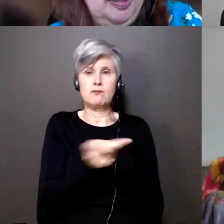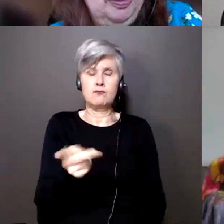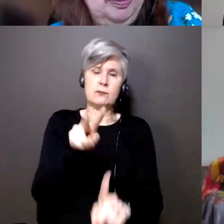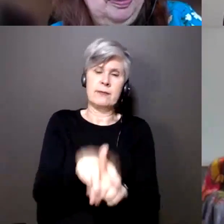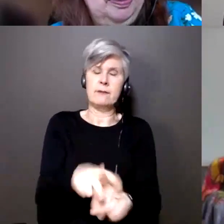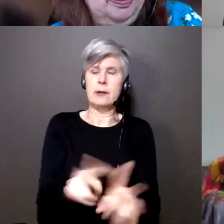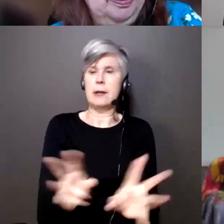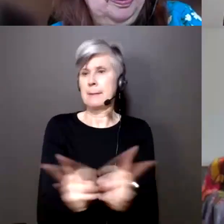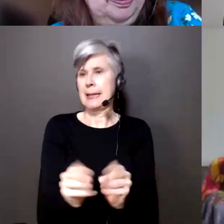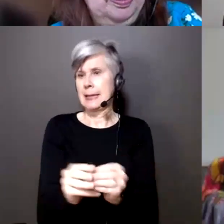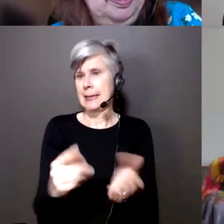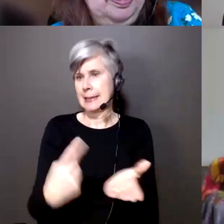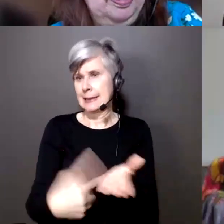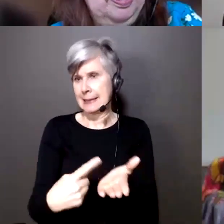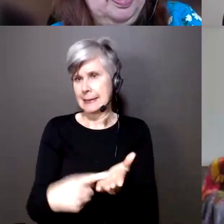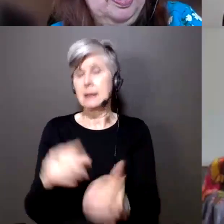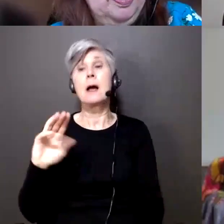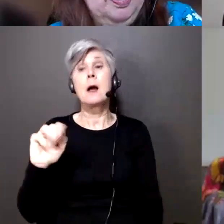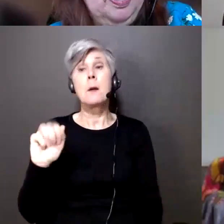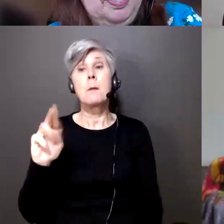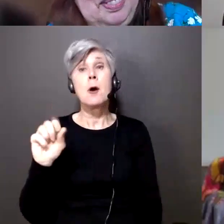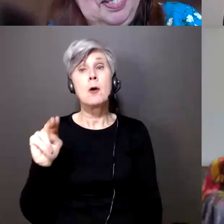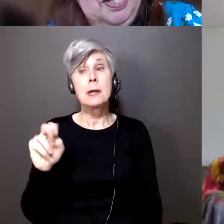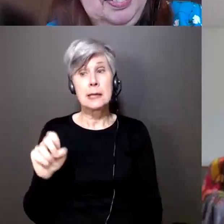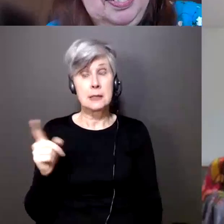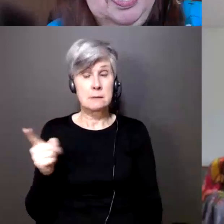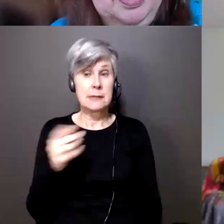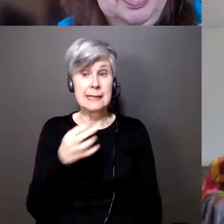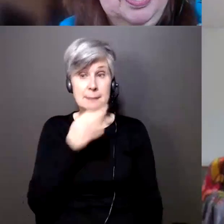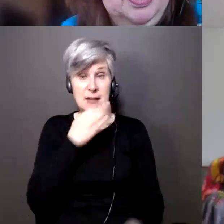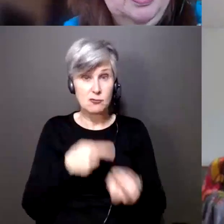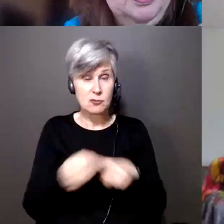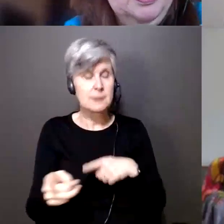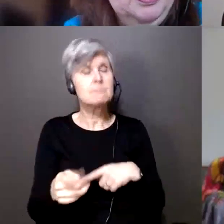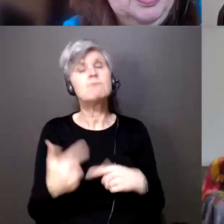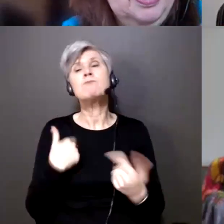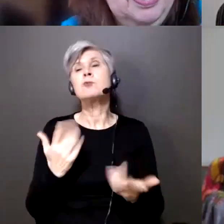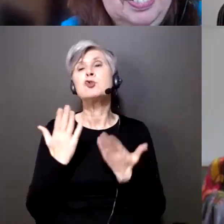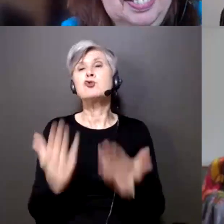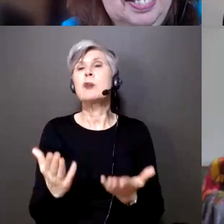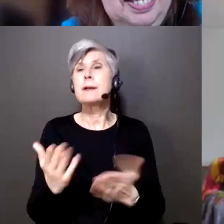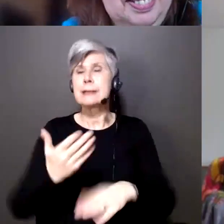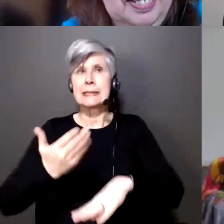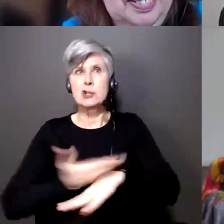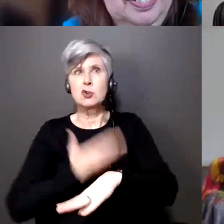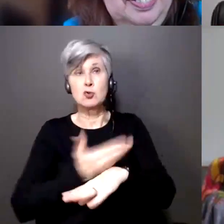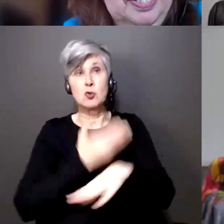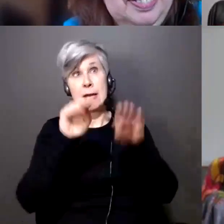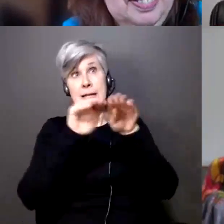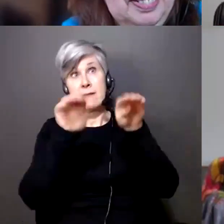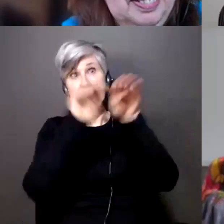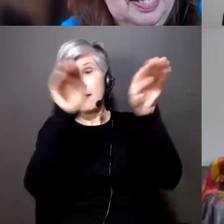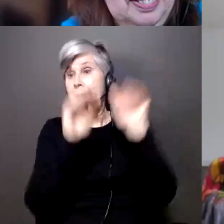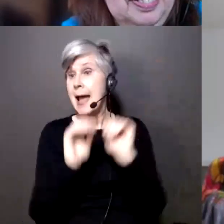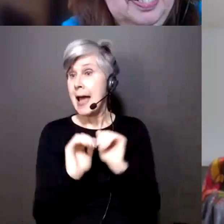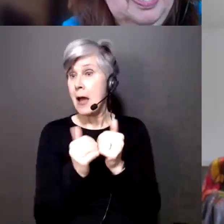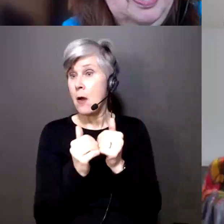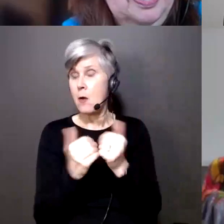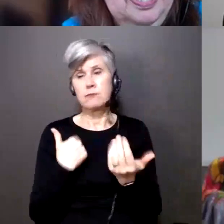There are several solutions to your shelving problem. My first suggestion is to build tiered cabinet